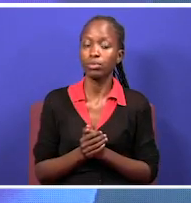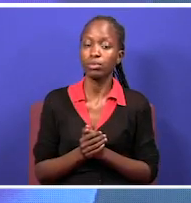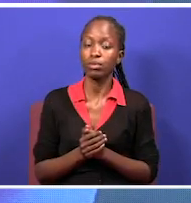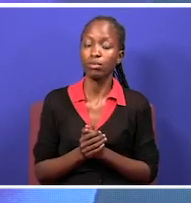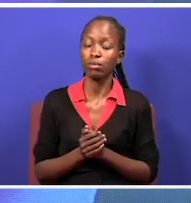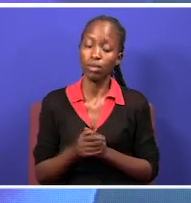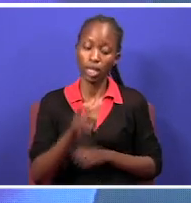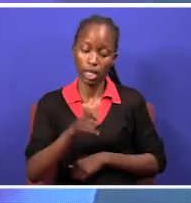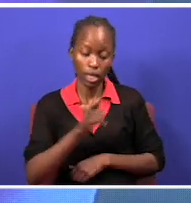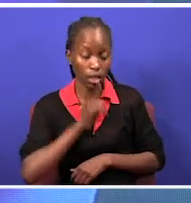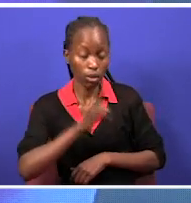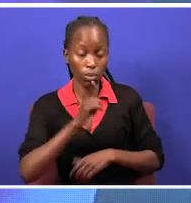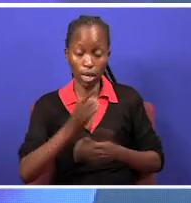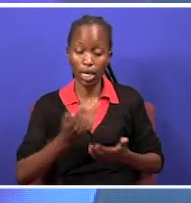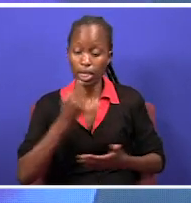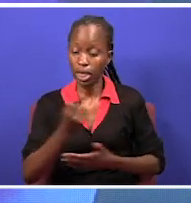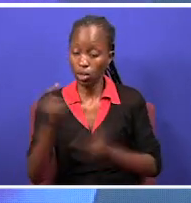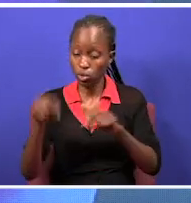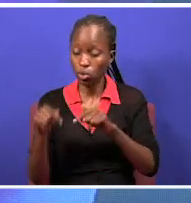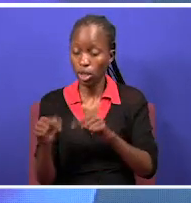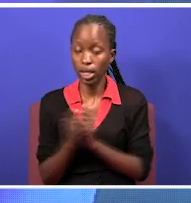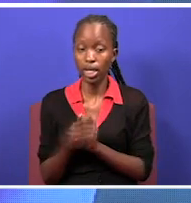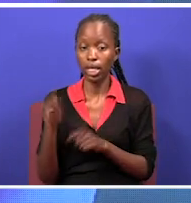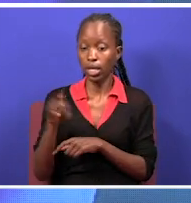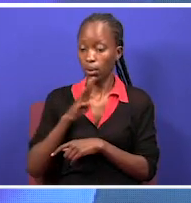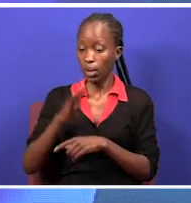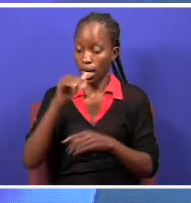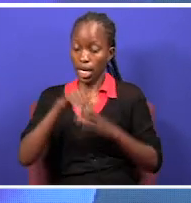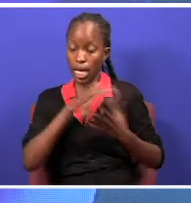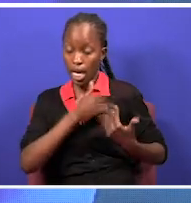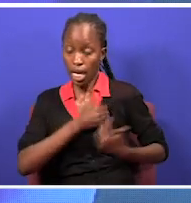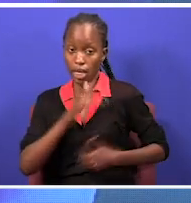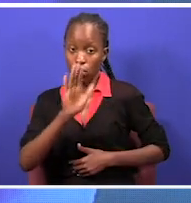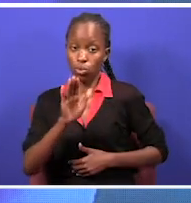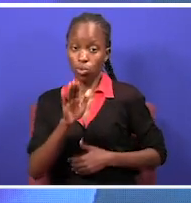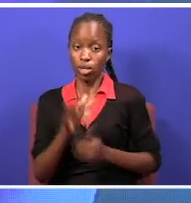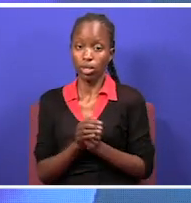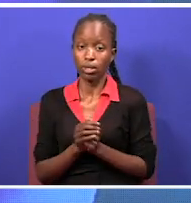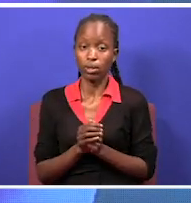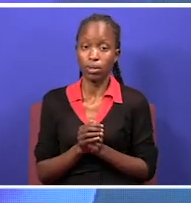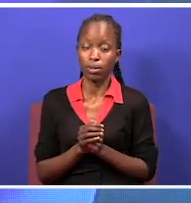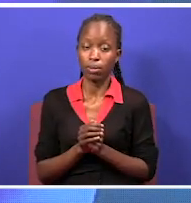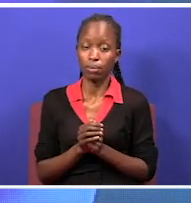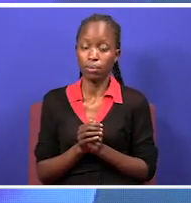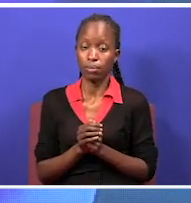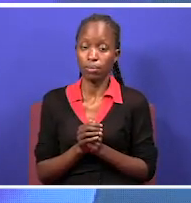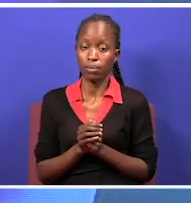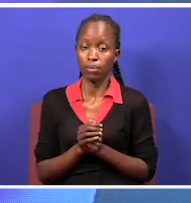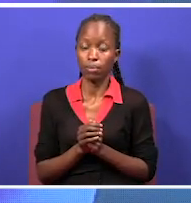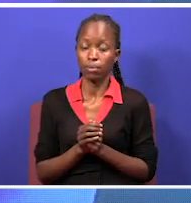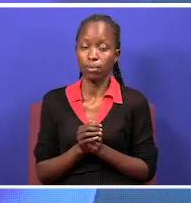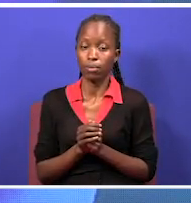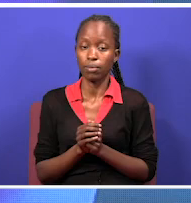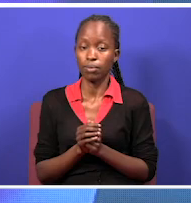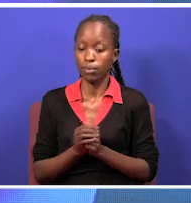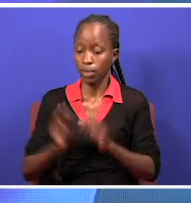these commandments I give you today are to be upon your hearts. Impress them on your